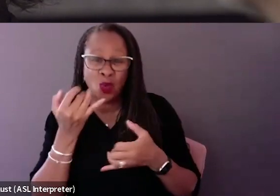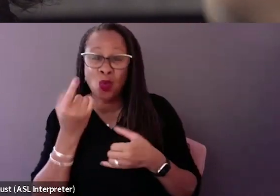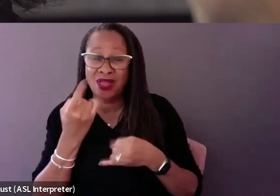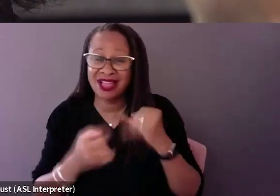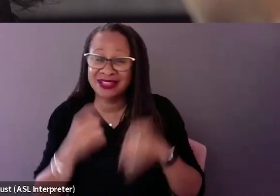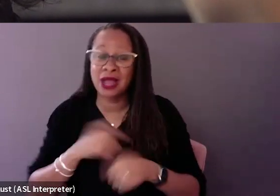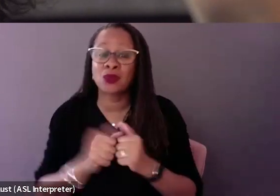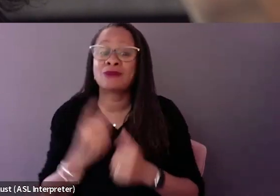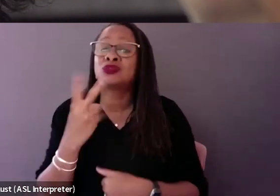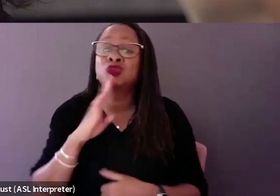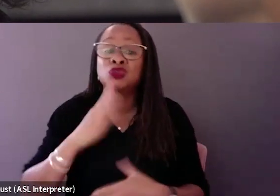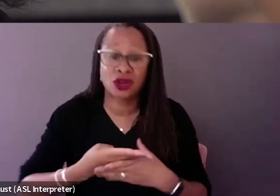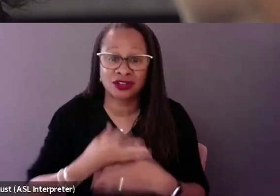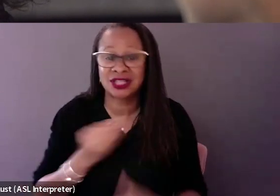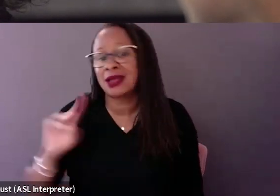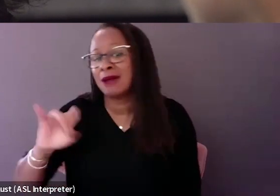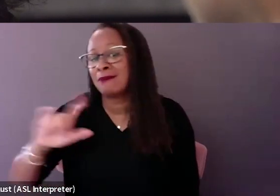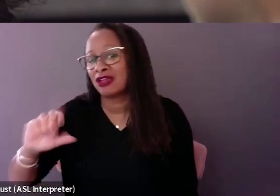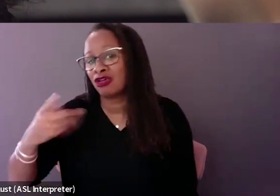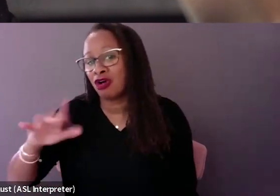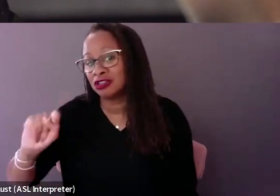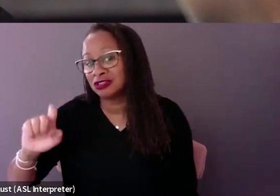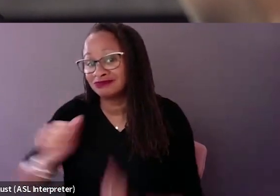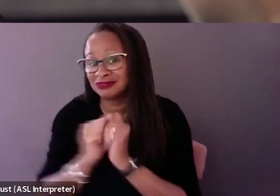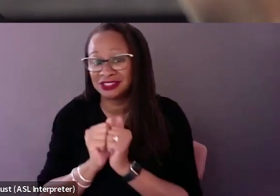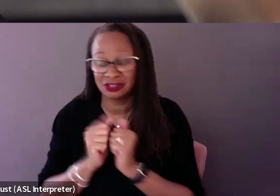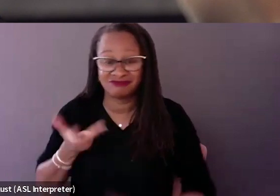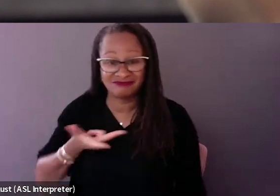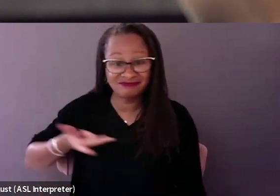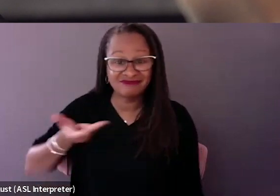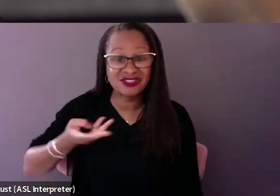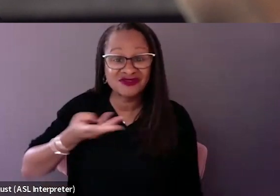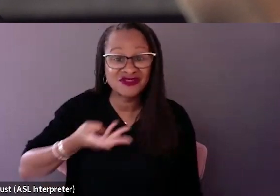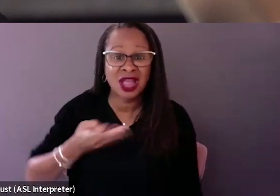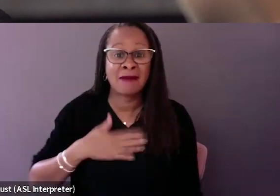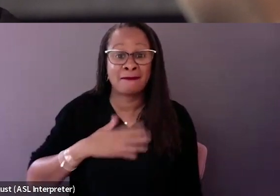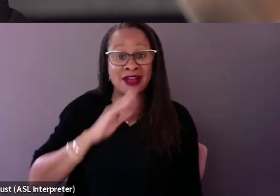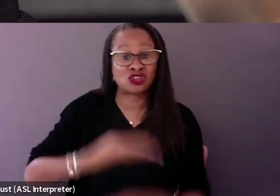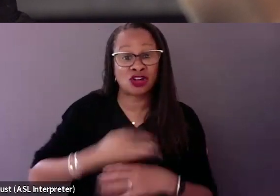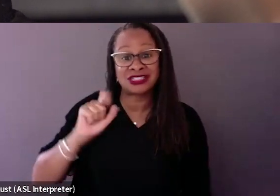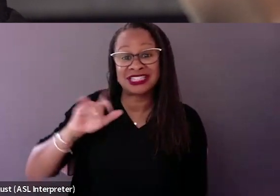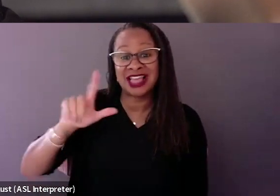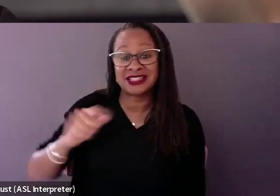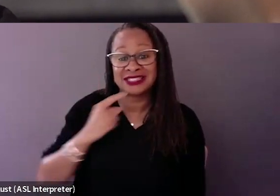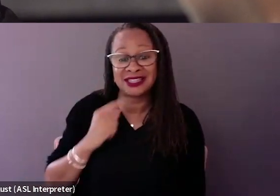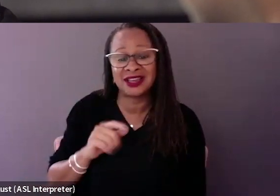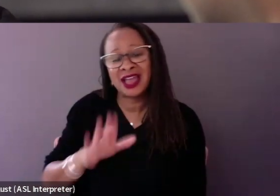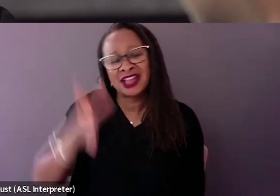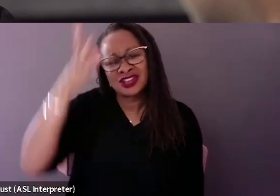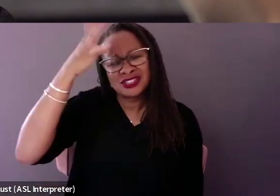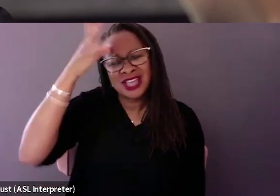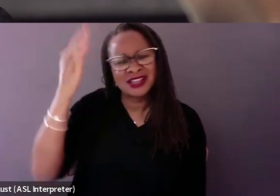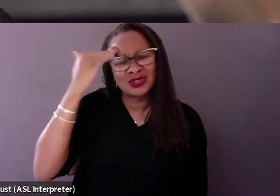daughters and Michael Hart. And we were looking at it, and my daughter Stella was like, Dad, you know that shot